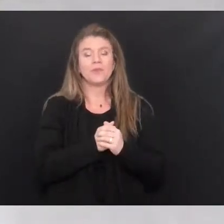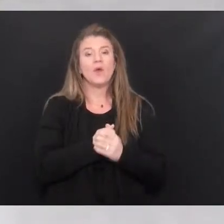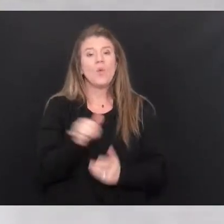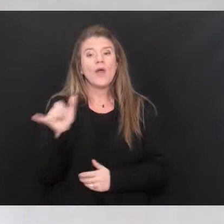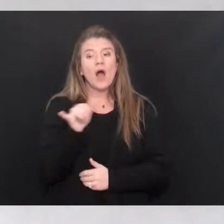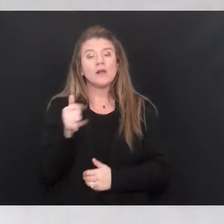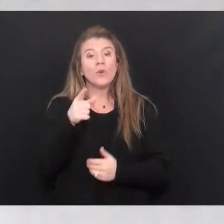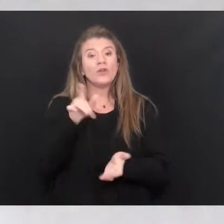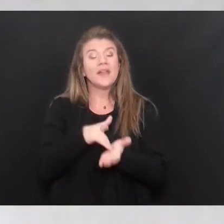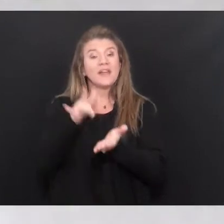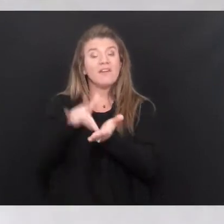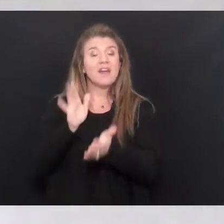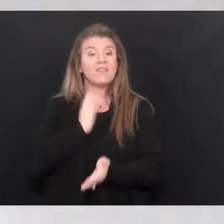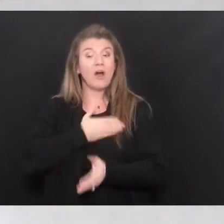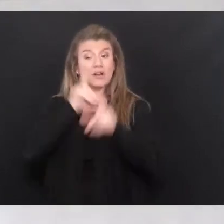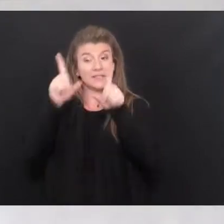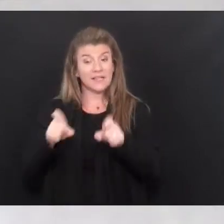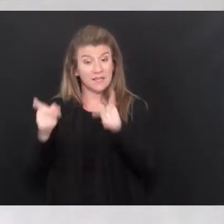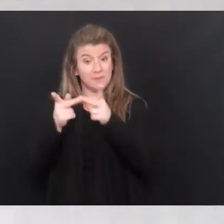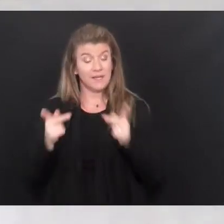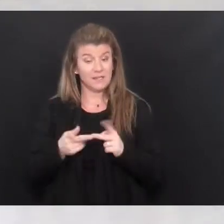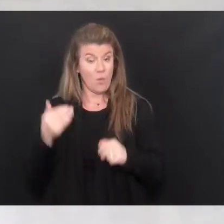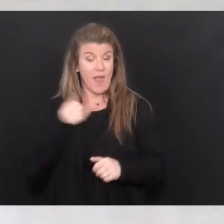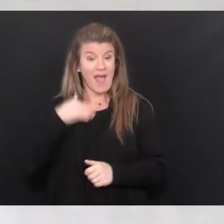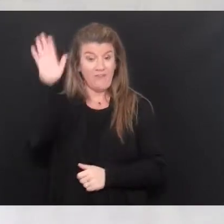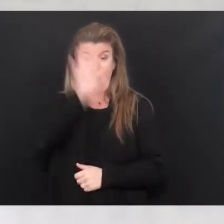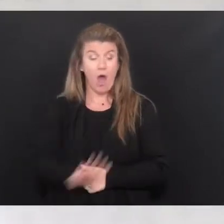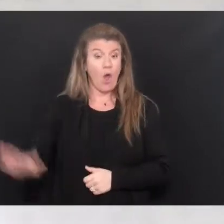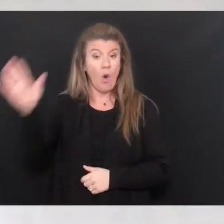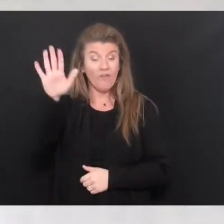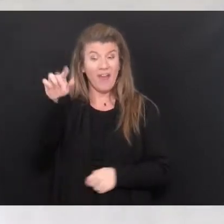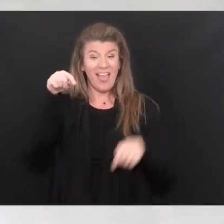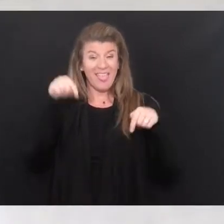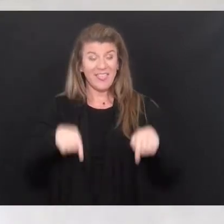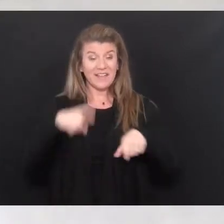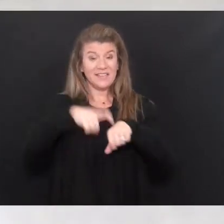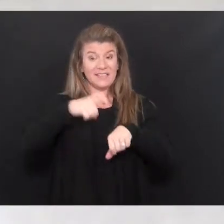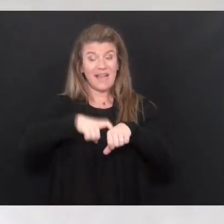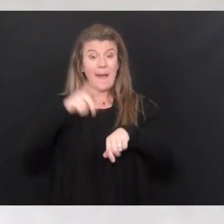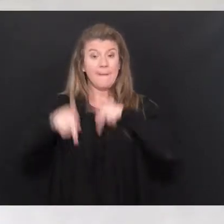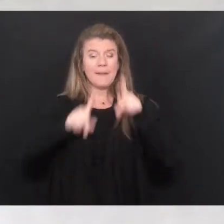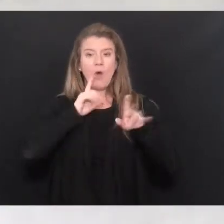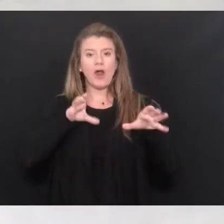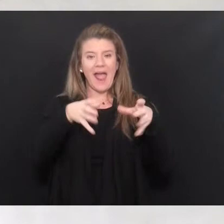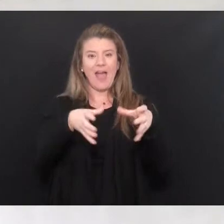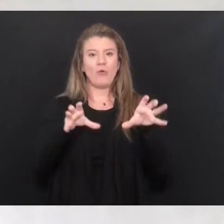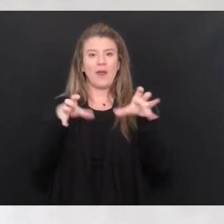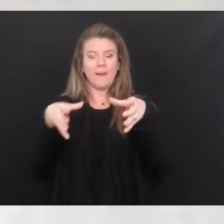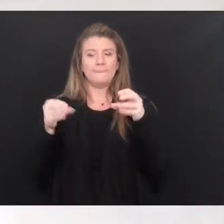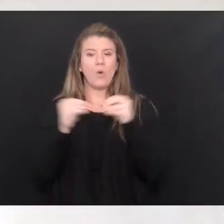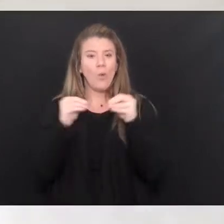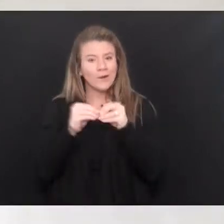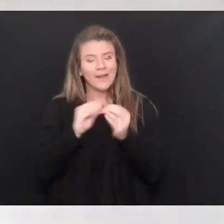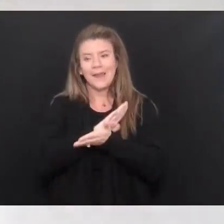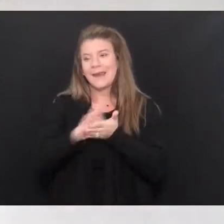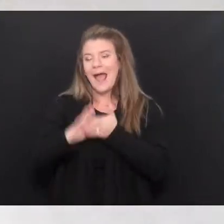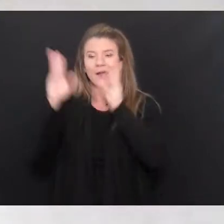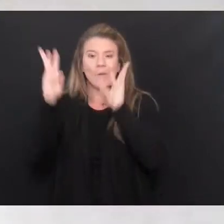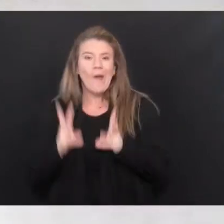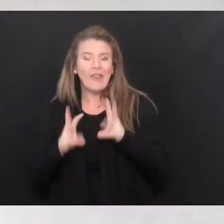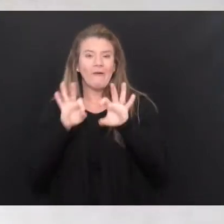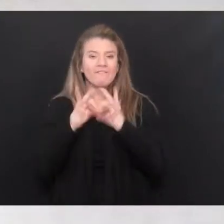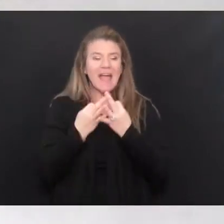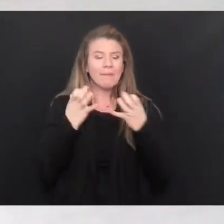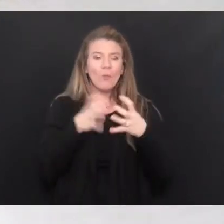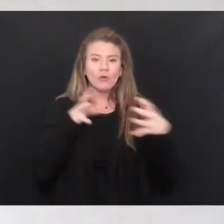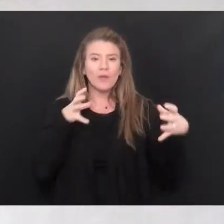you to take advantage of our testing sites that we have throughout. This is a time that people are gathering more. It's getting nice outside. Families want to meet.